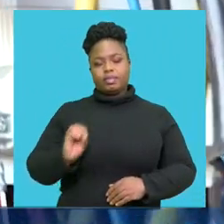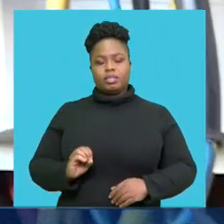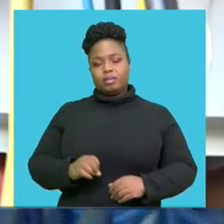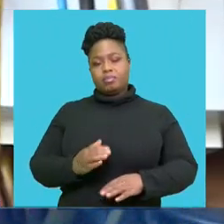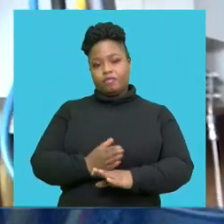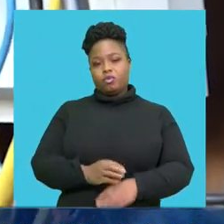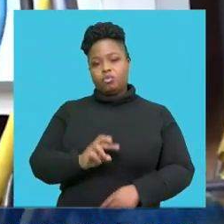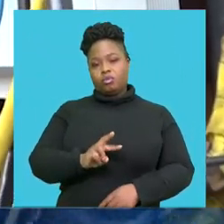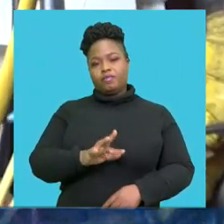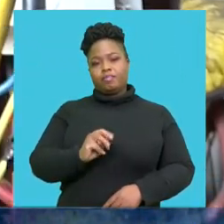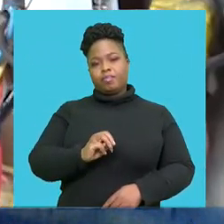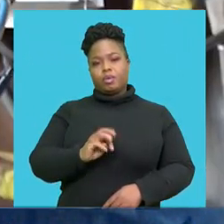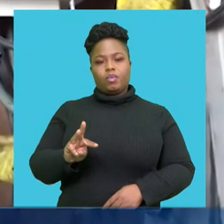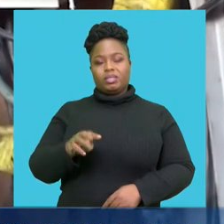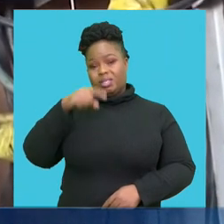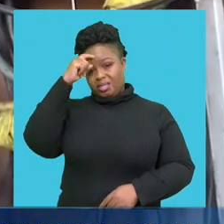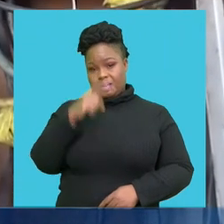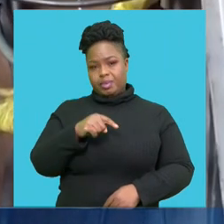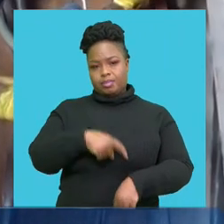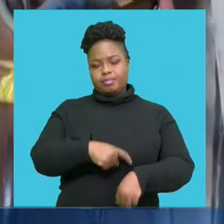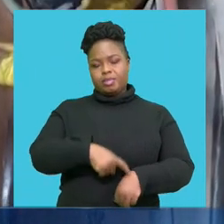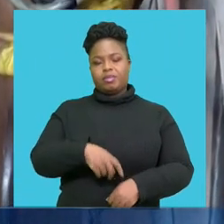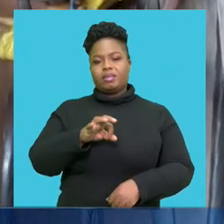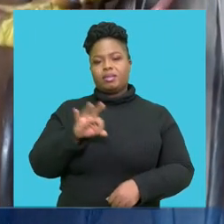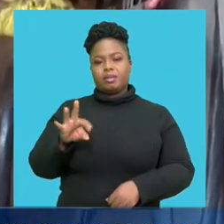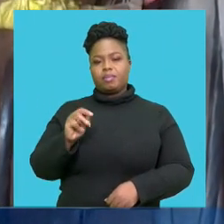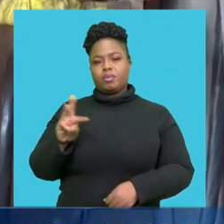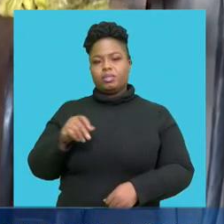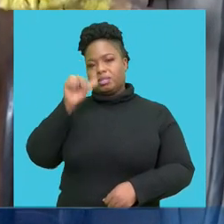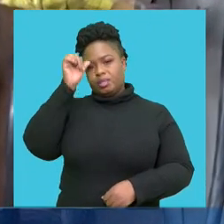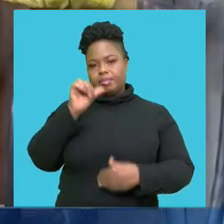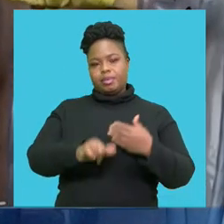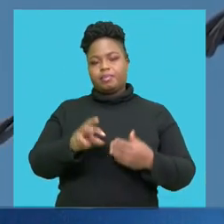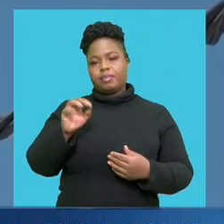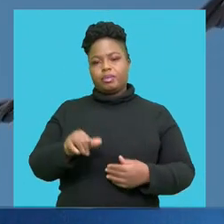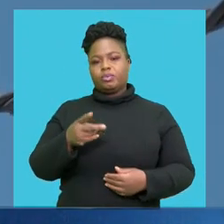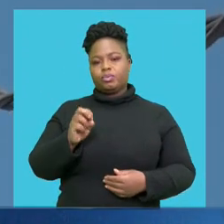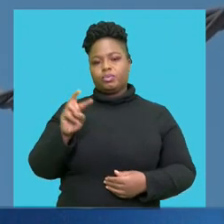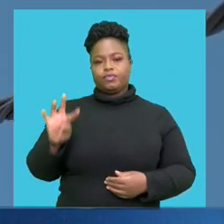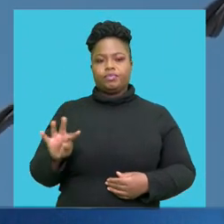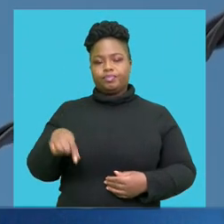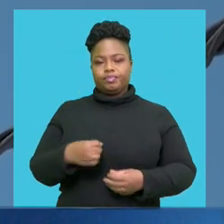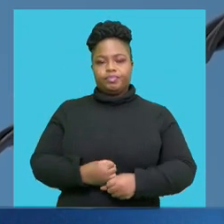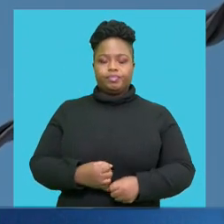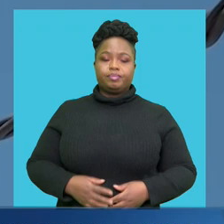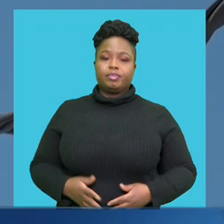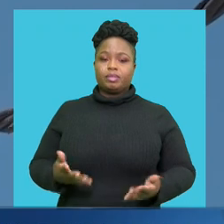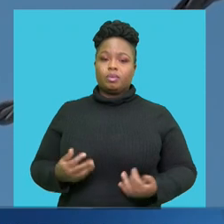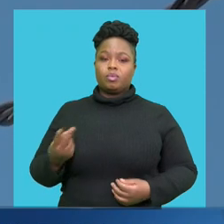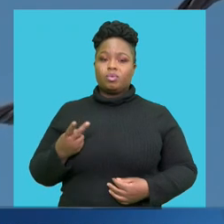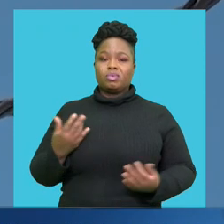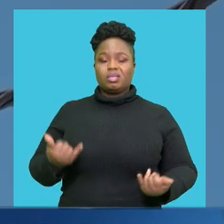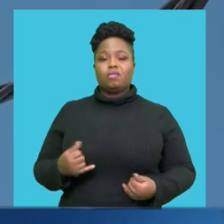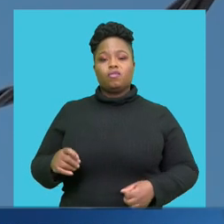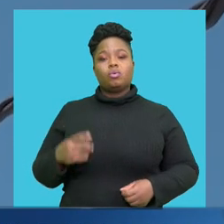25 megawatts during summer months to about 33 megawatts between April and May 2024 this year. In some instances, the